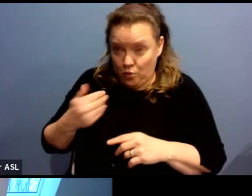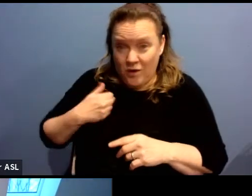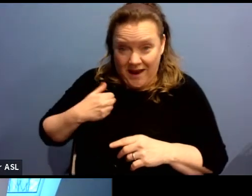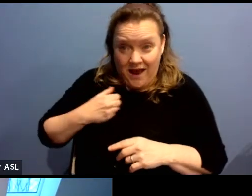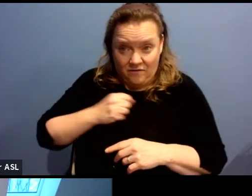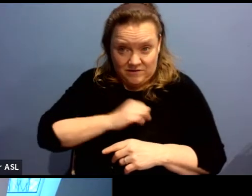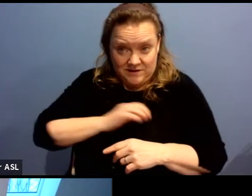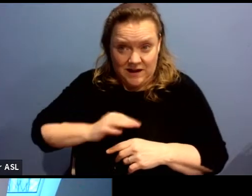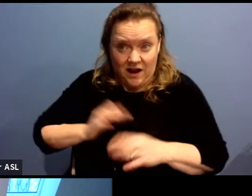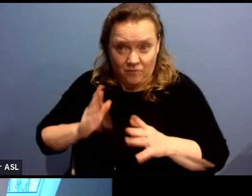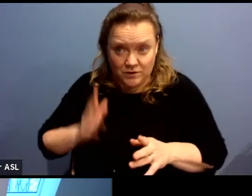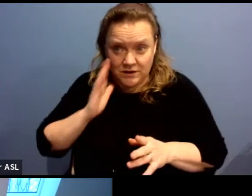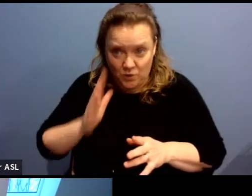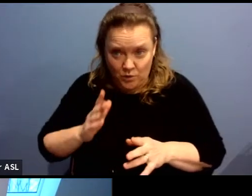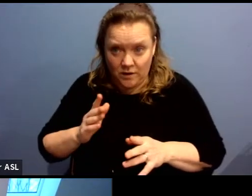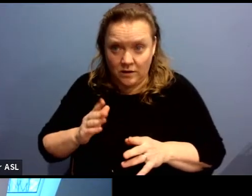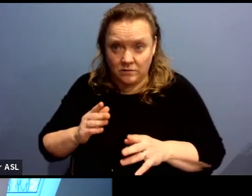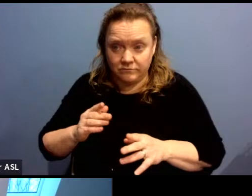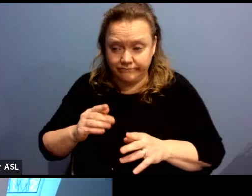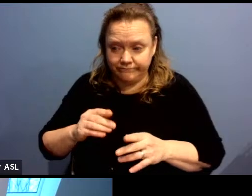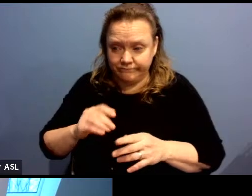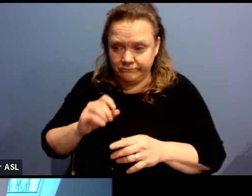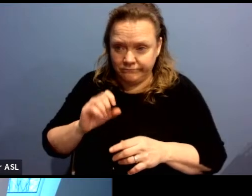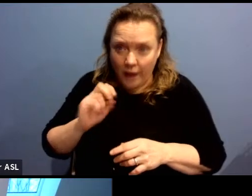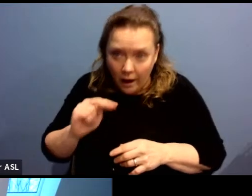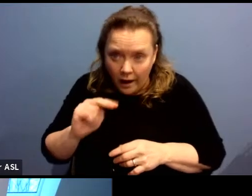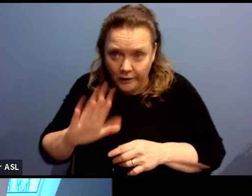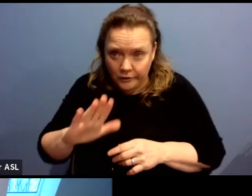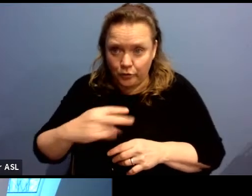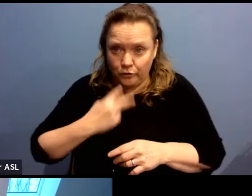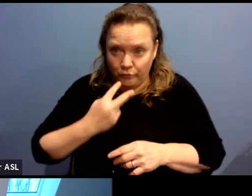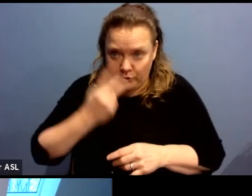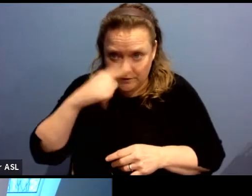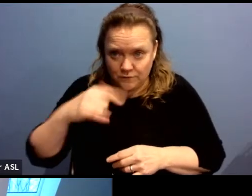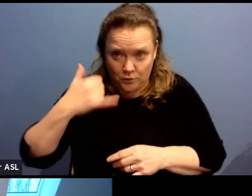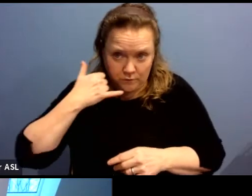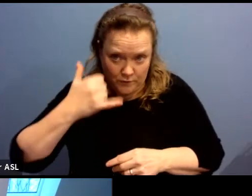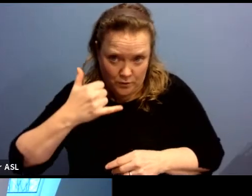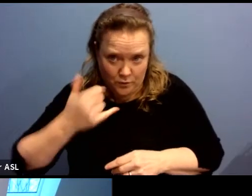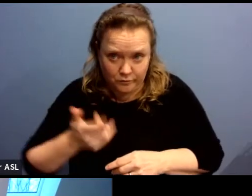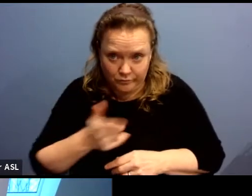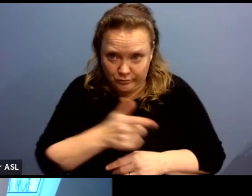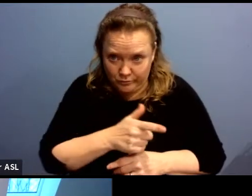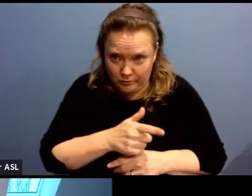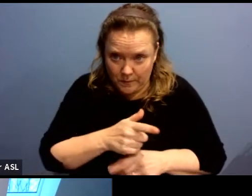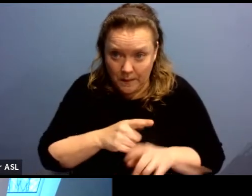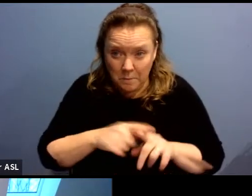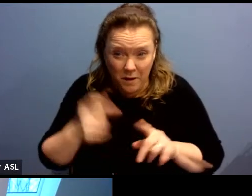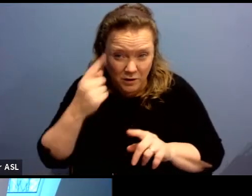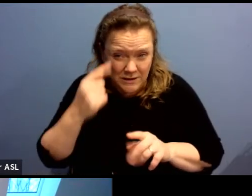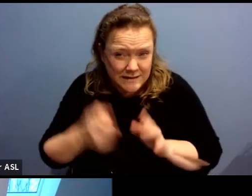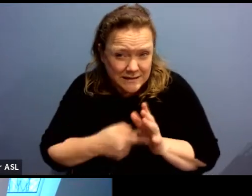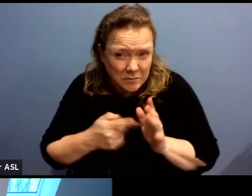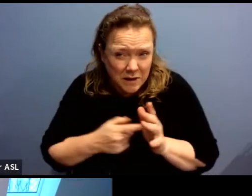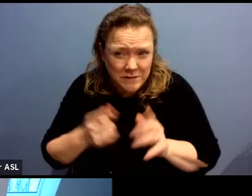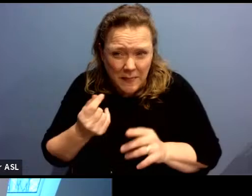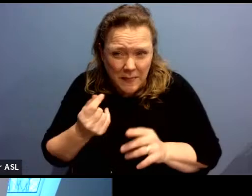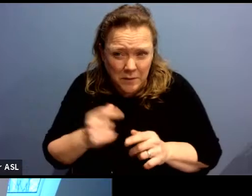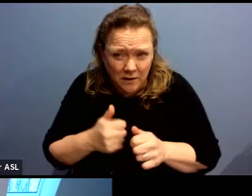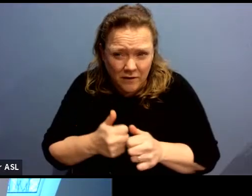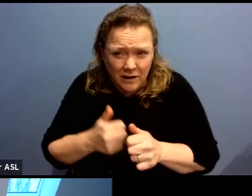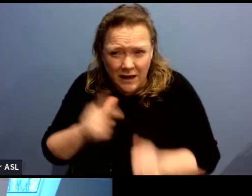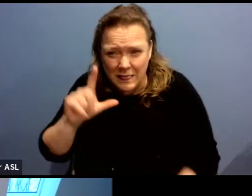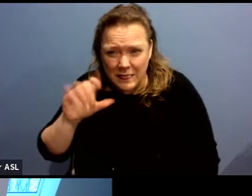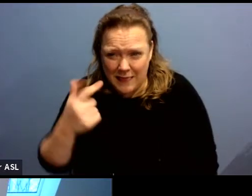one from the speaker's queue. And please note that there could be a bit of a lag while switching